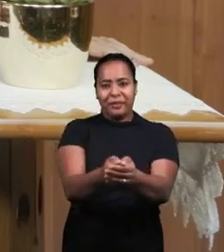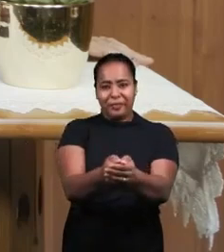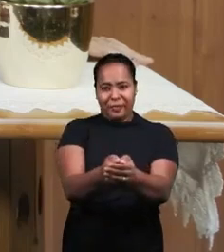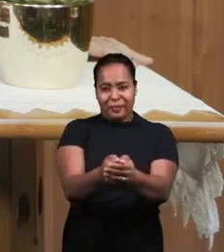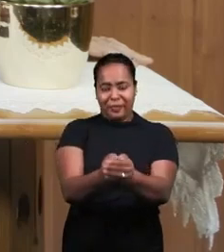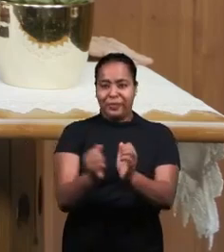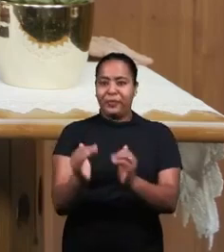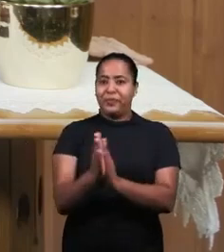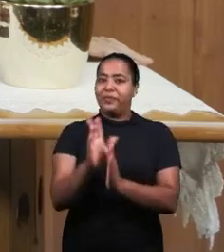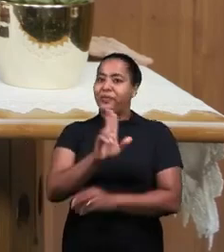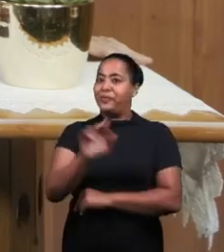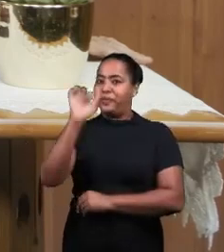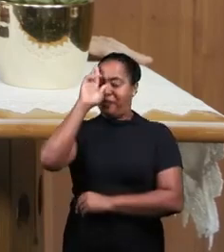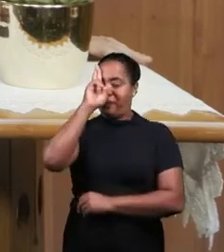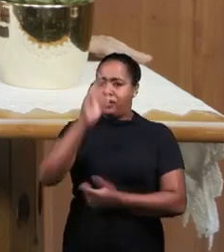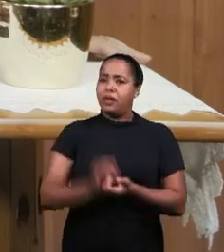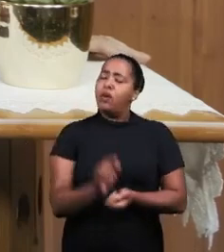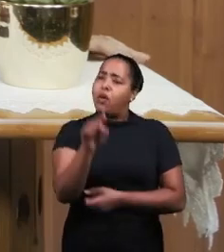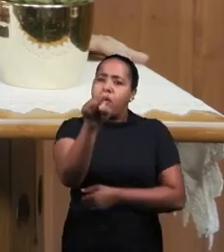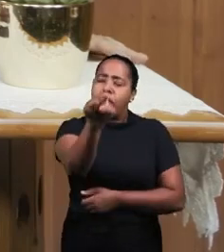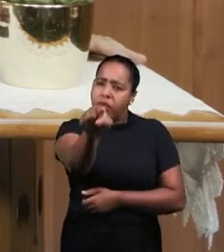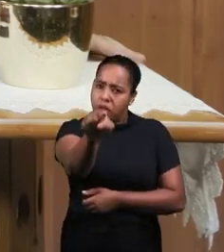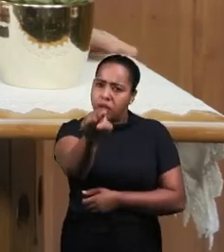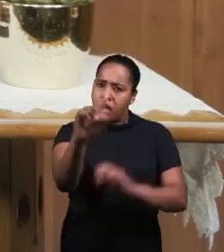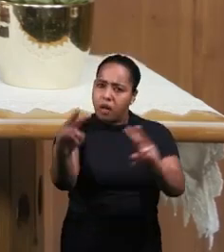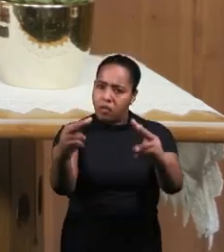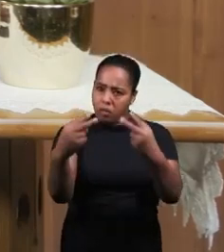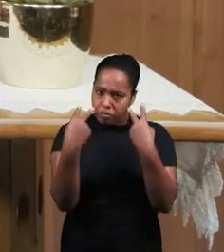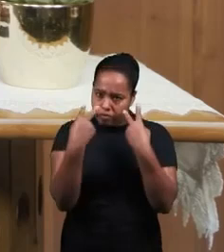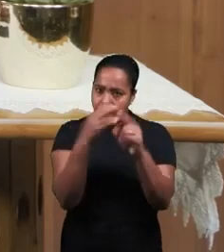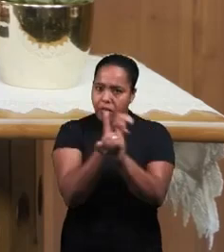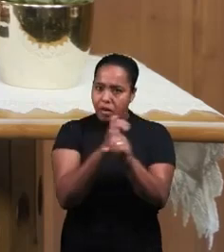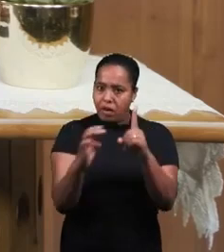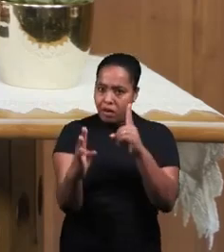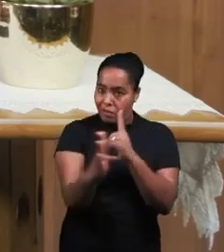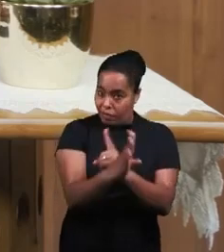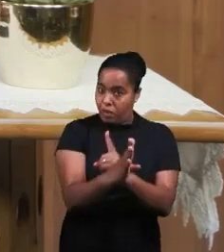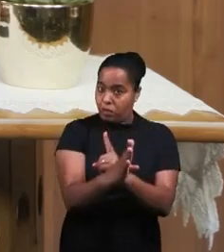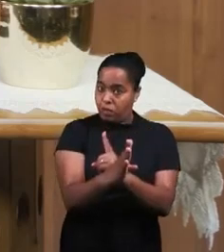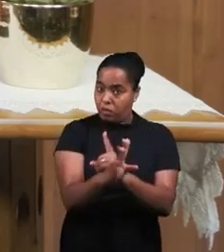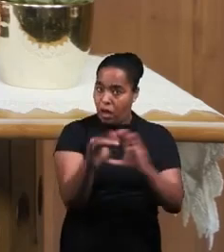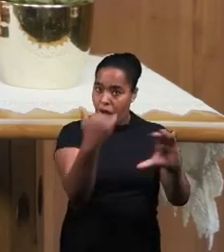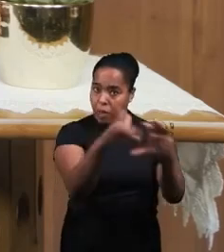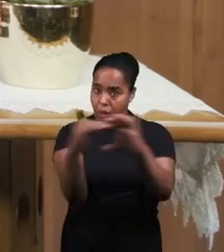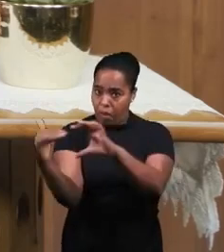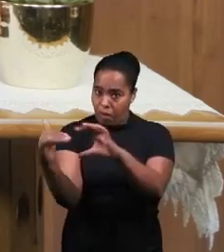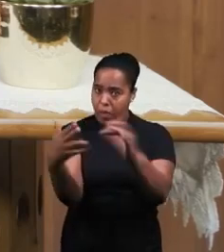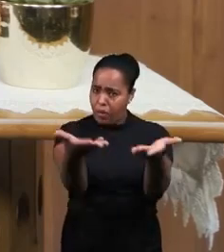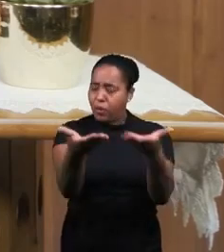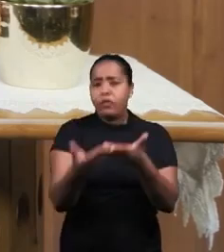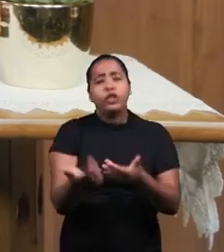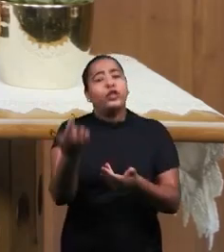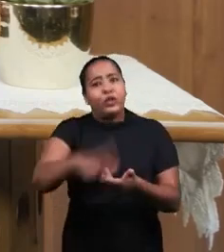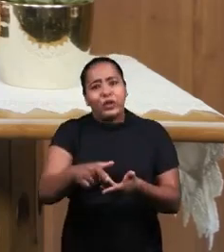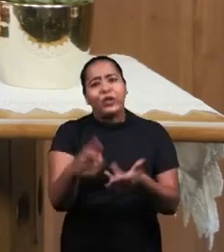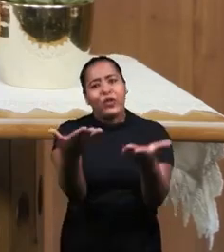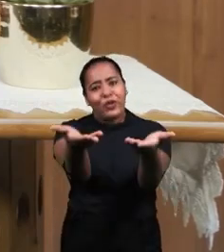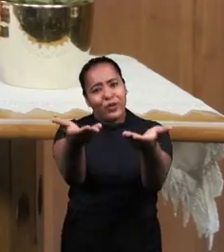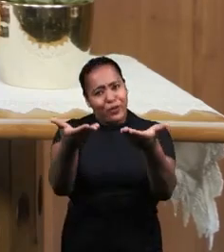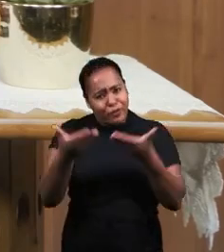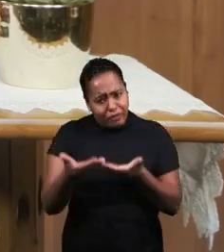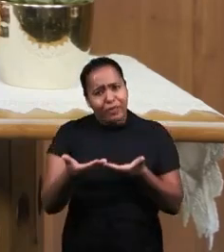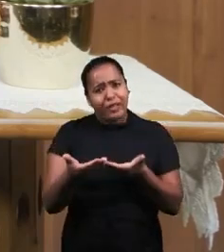forevermore. Amen. Praise be the name of the Lord. And to you who watched this Sunday Bible School, I'm inviting